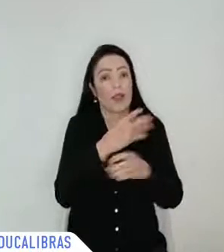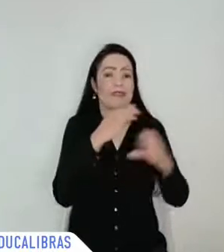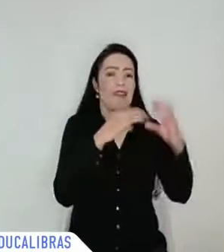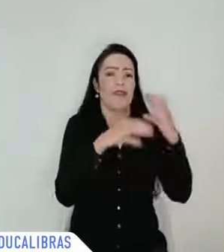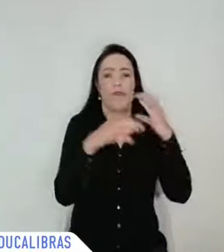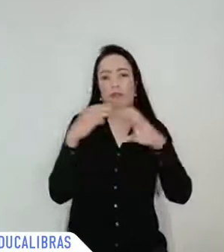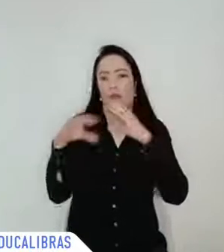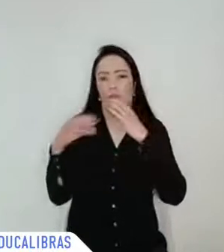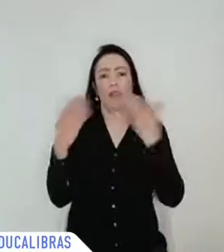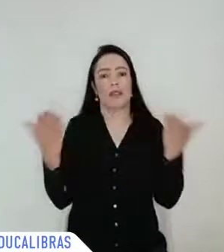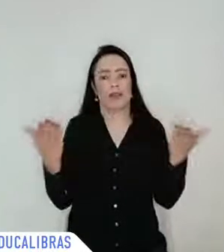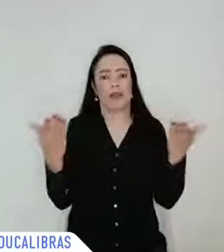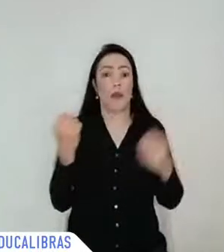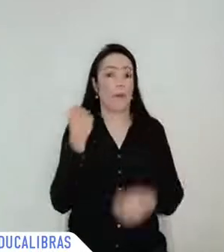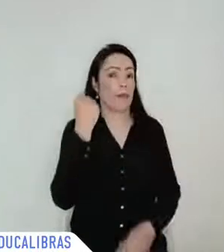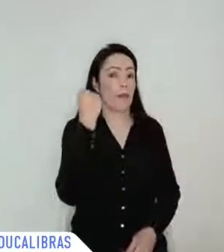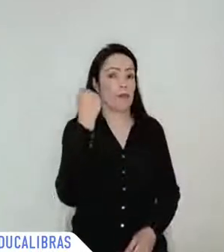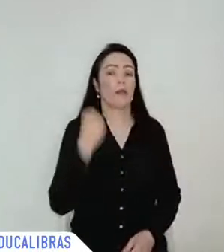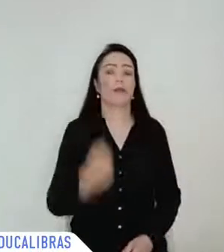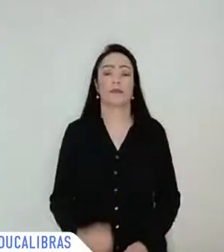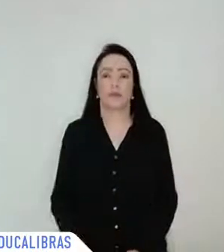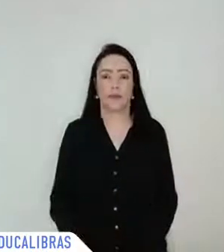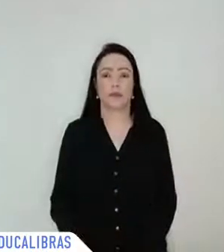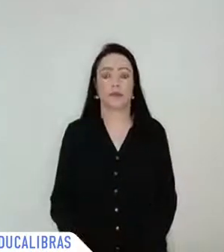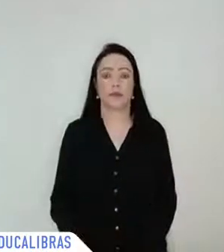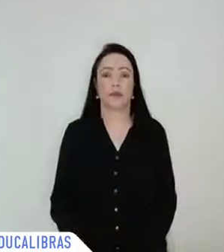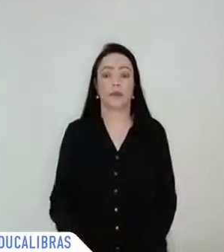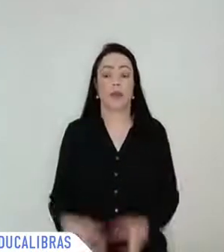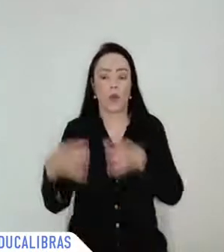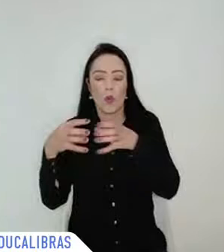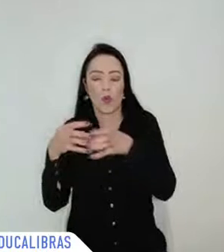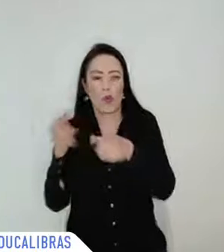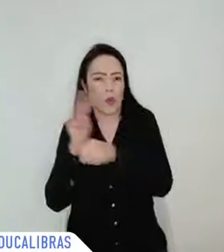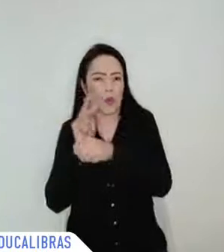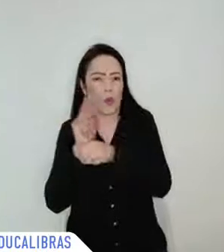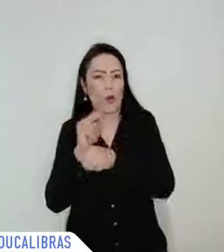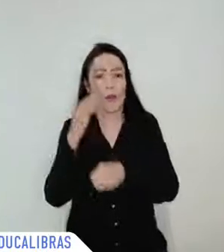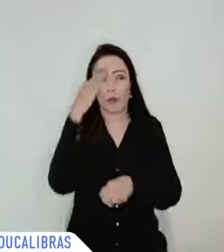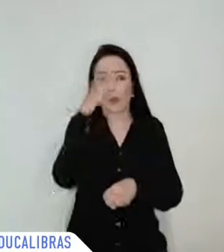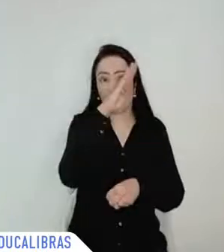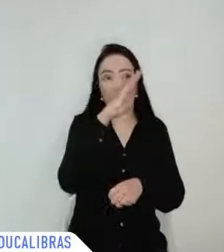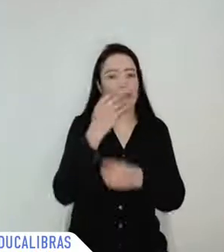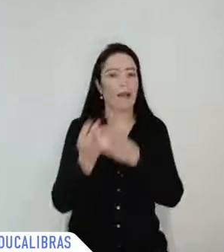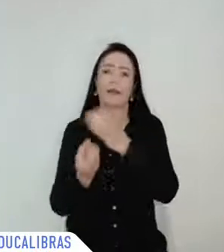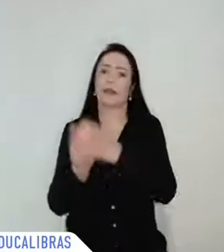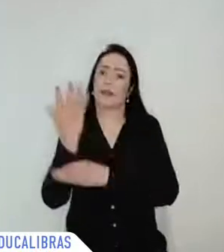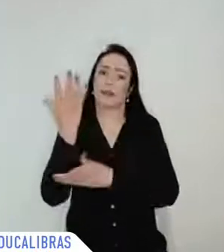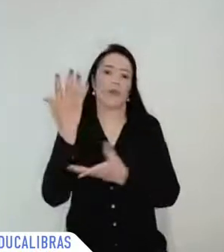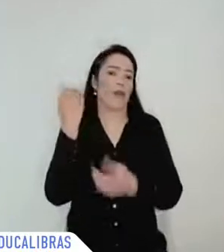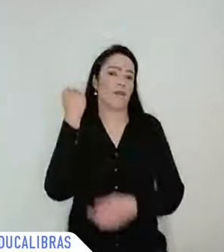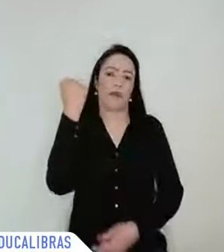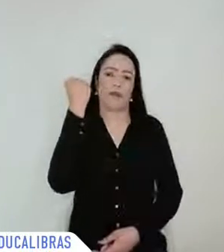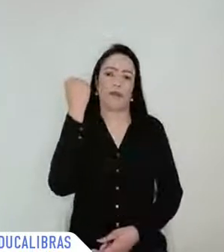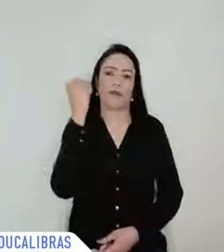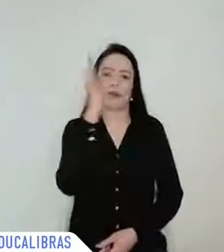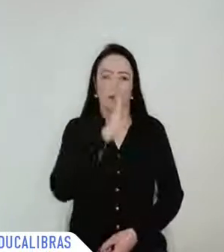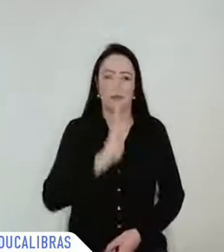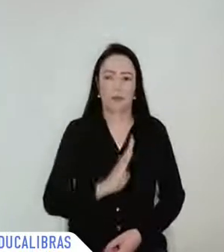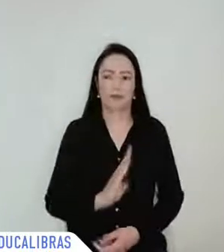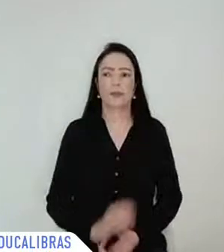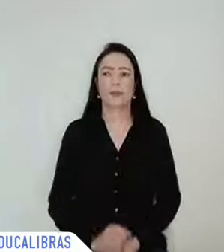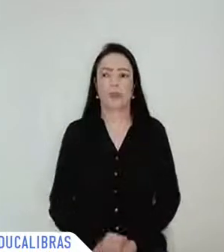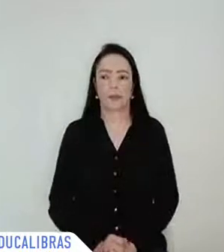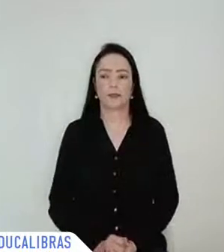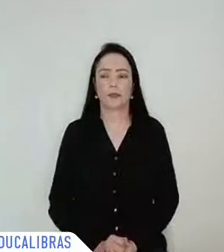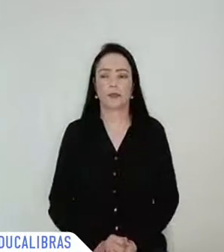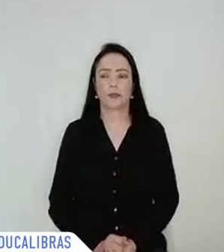from the press. This is the communication system that represents the power, and the Bolsonarism